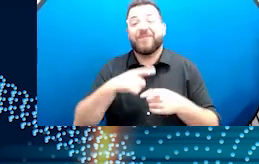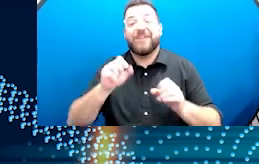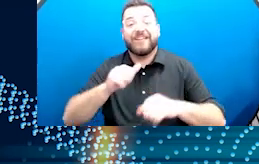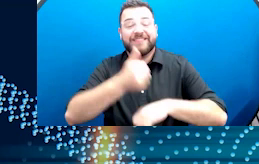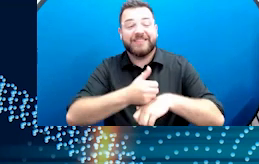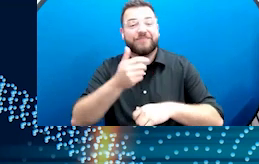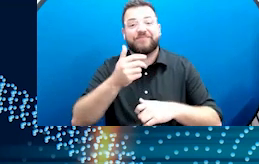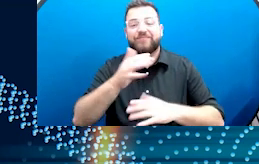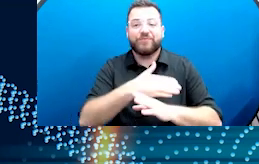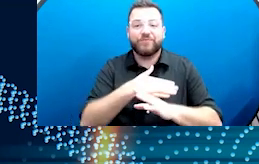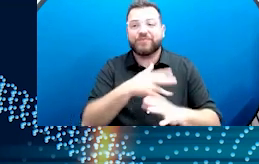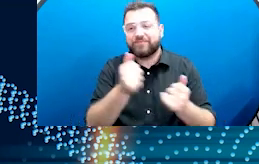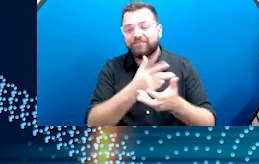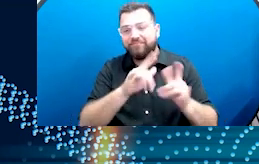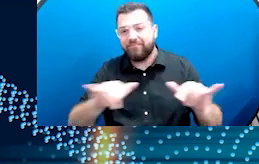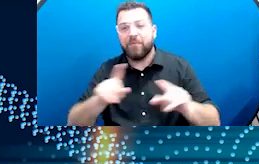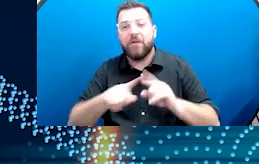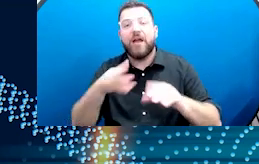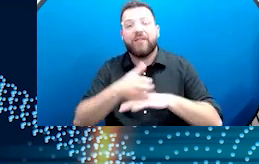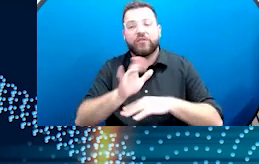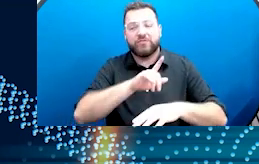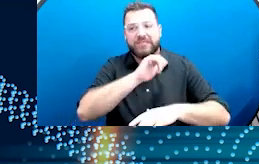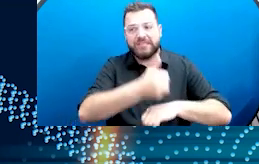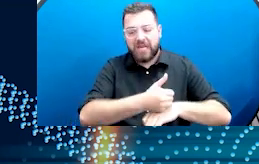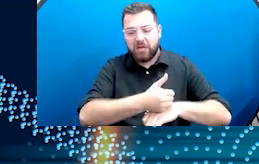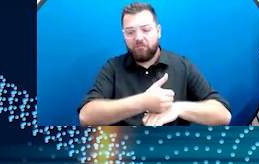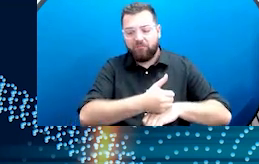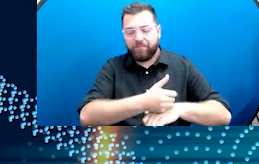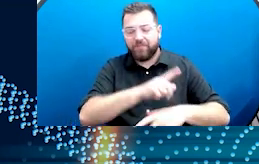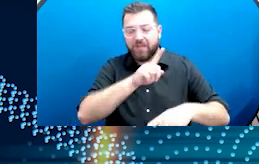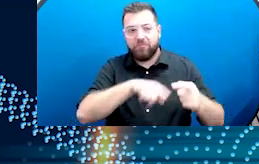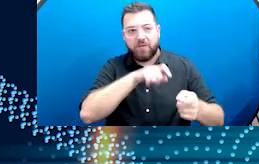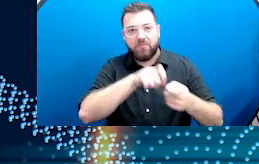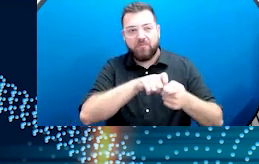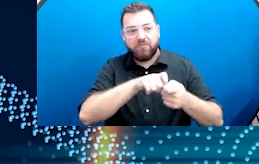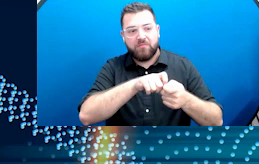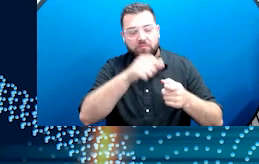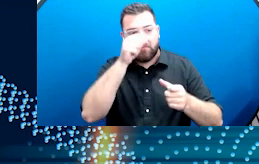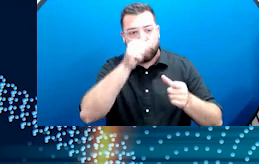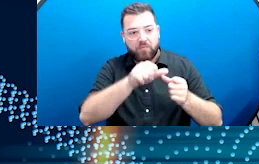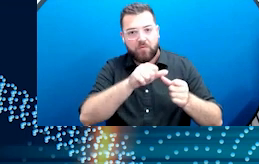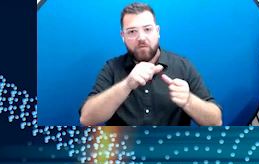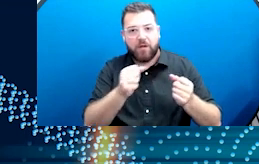whatnot. But after you create, I can't remember exactly, over 10 songs or something, then you have to pay the